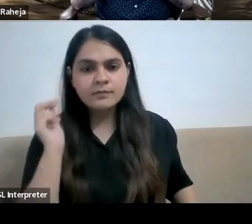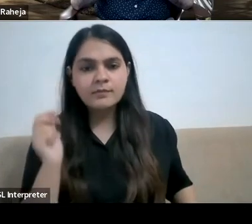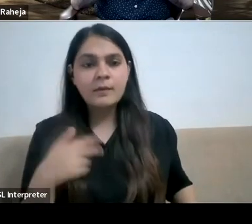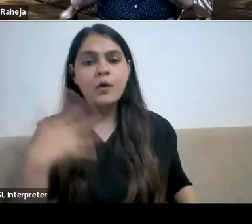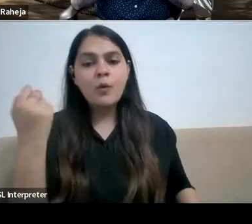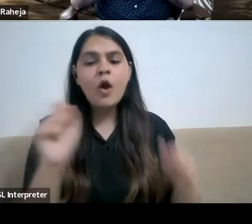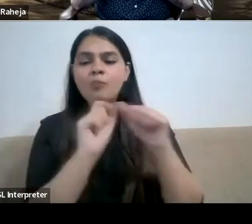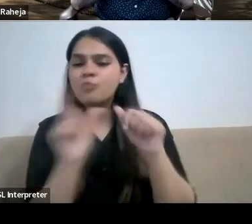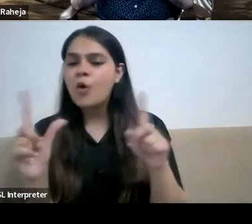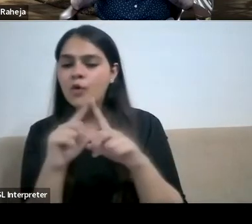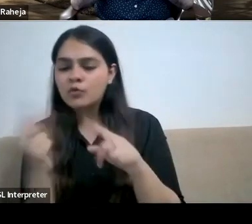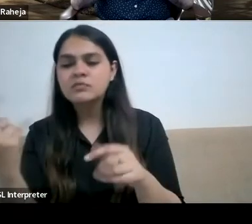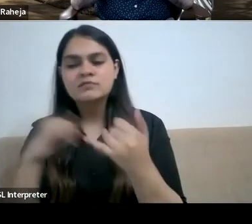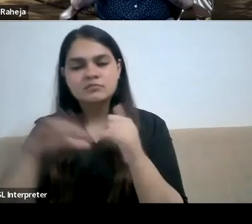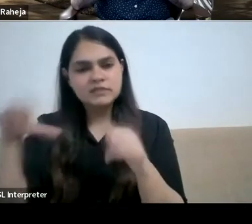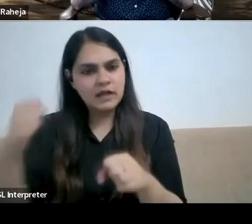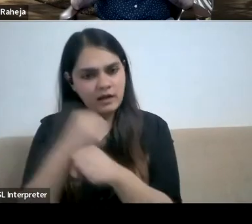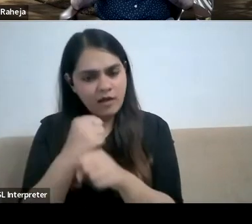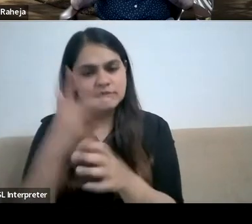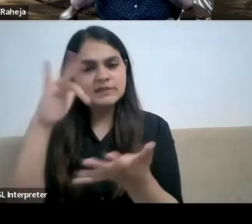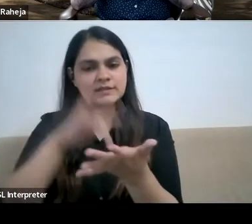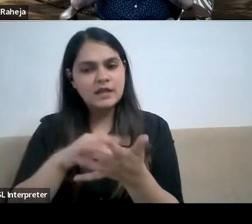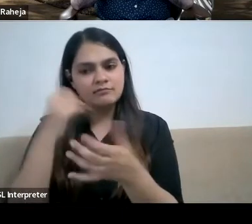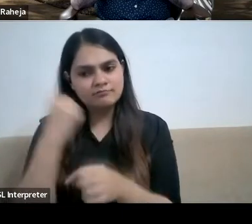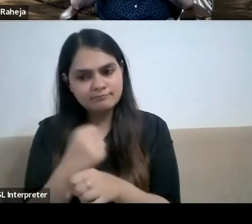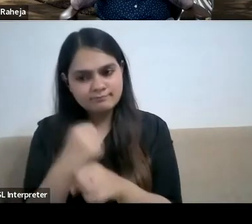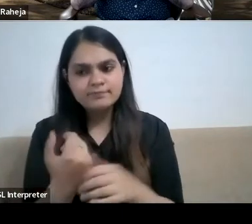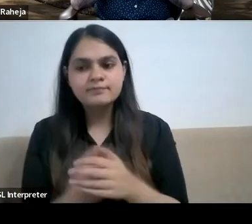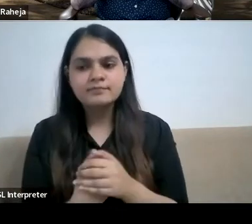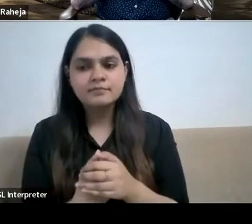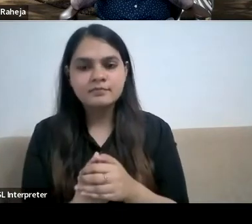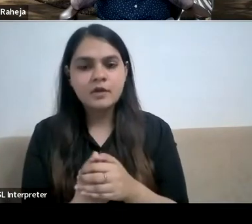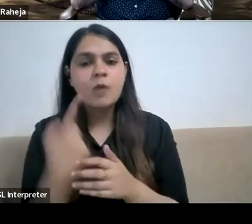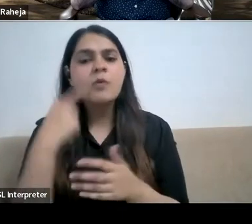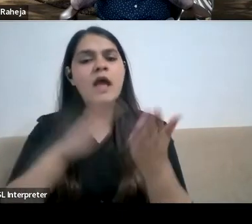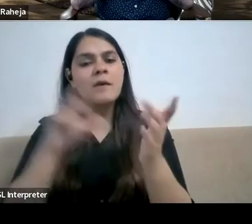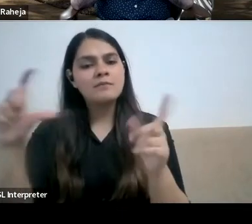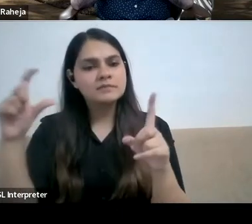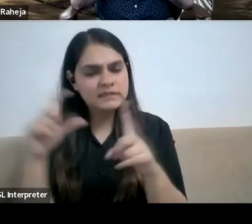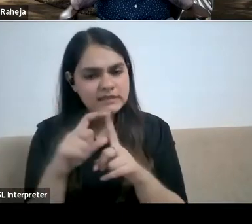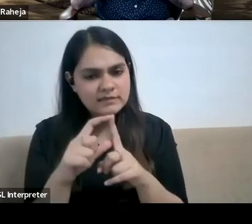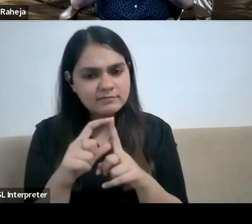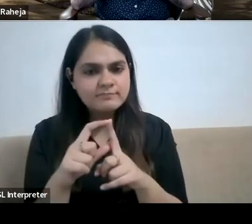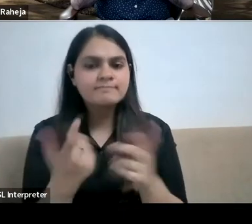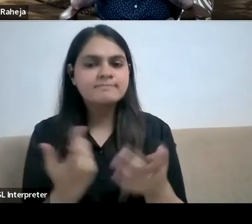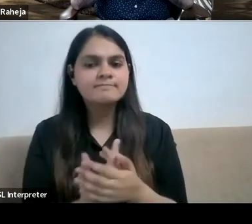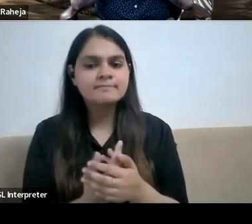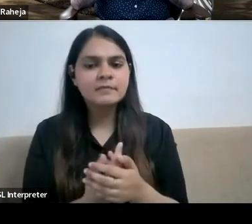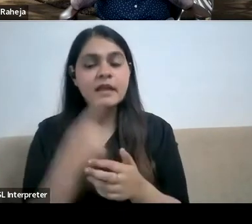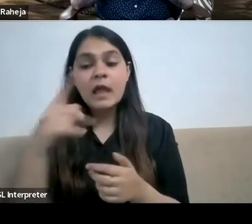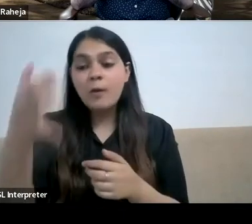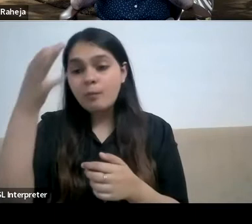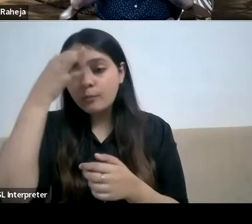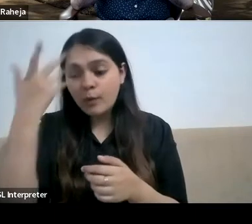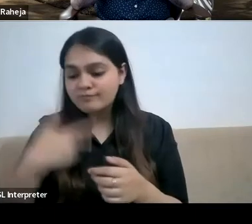levels. It could be the state government, it could be the central government, it could be the municipality as well. In fact, we have, the problem with our